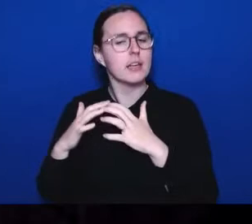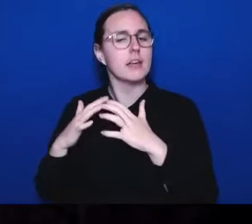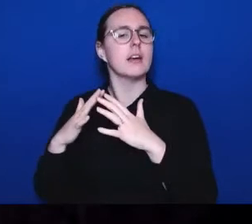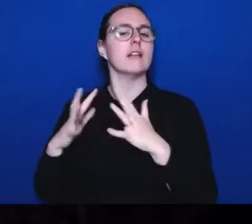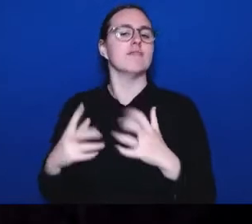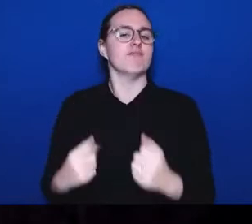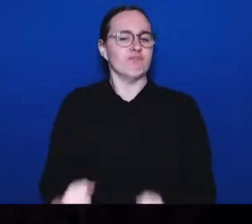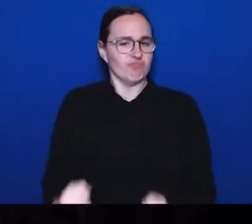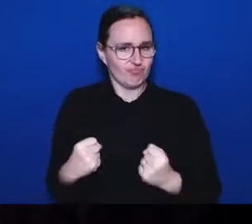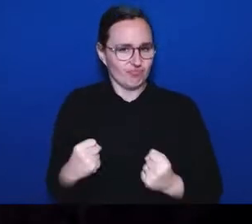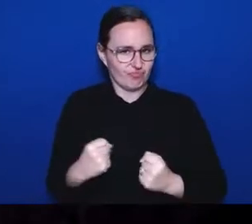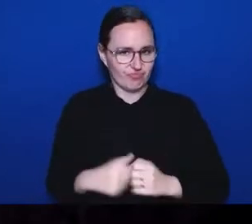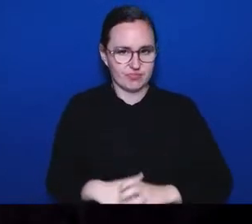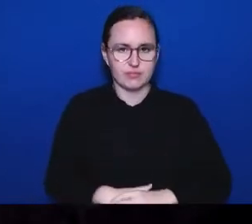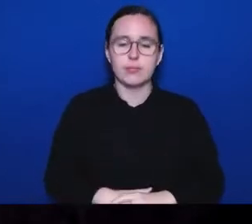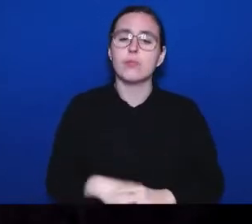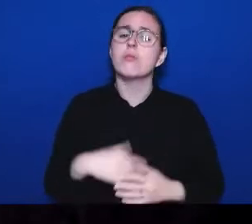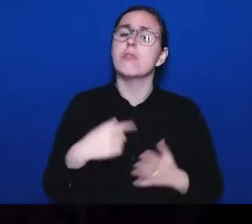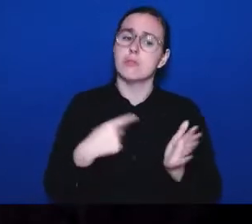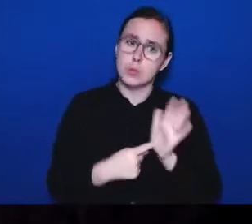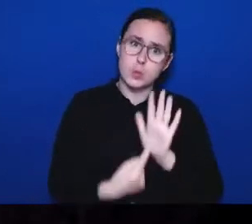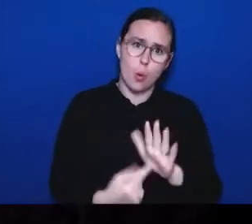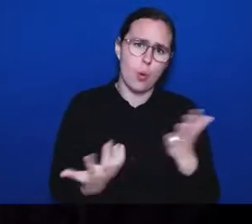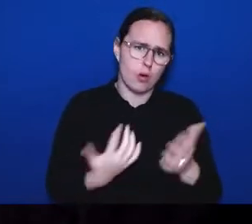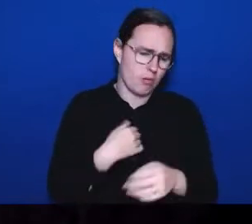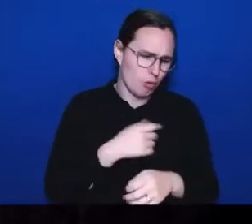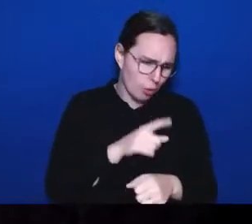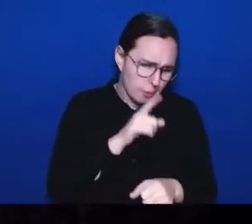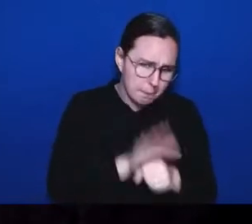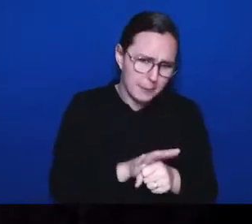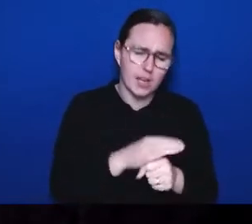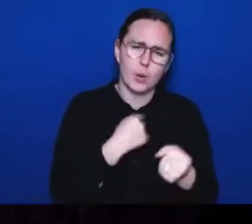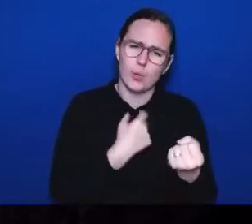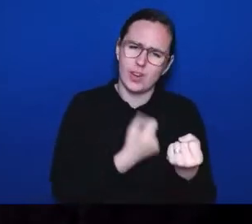what today's agreement is all about. We're happy to take your questions.